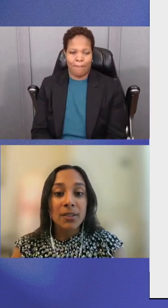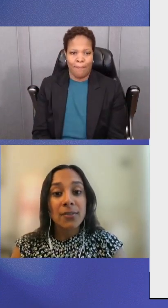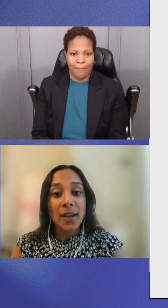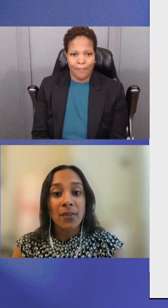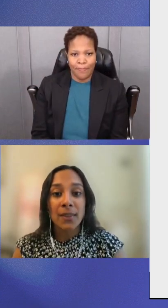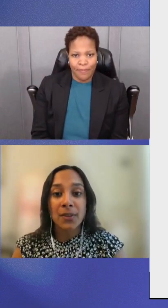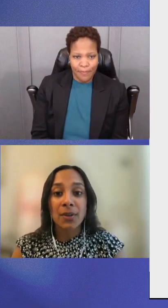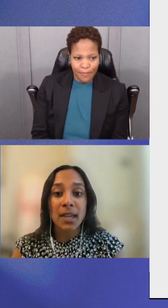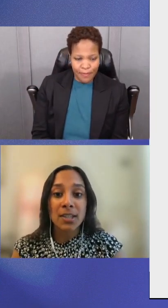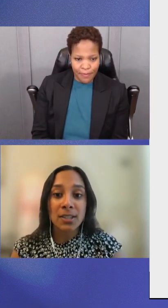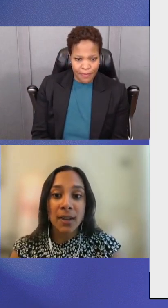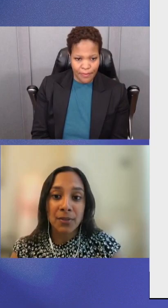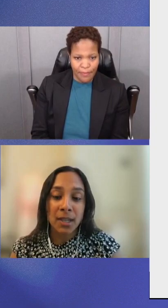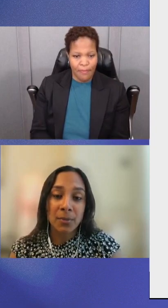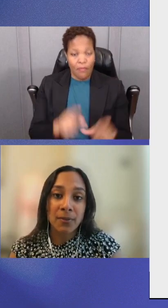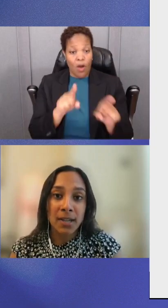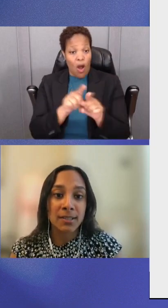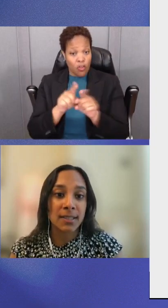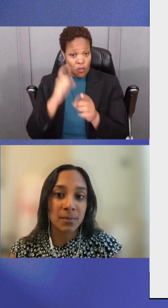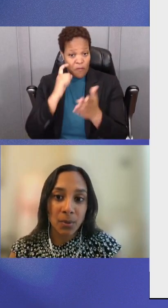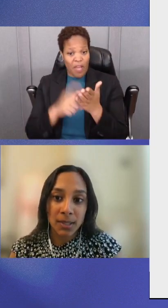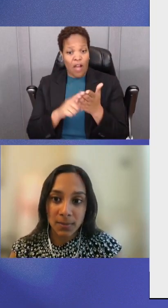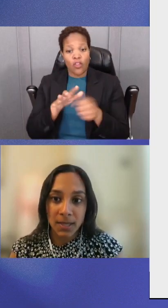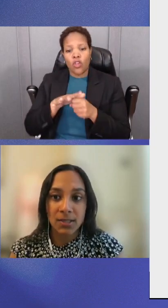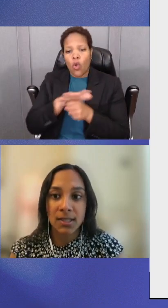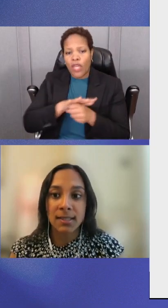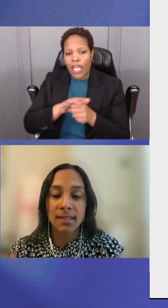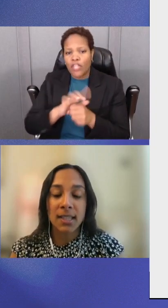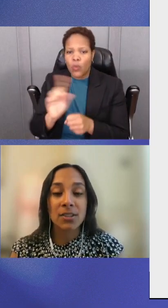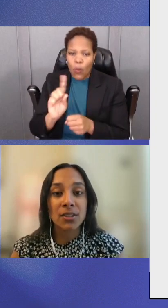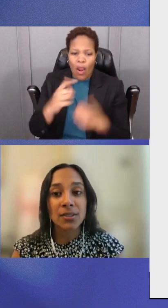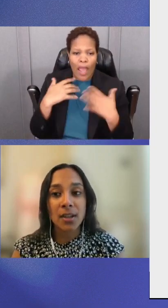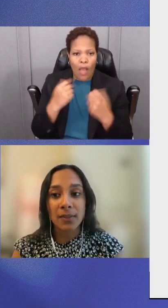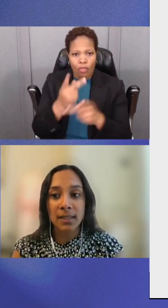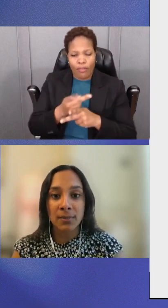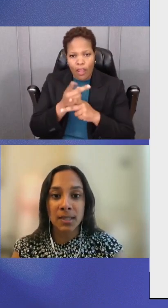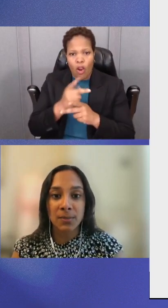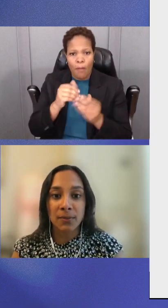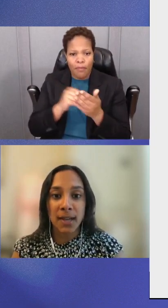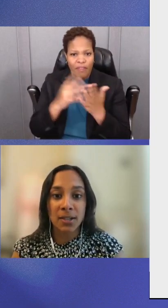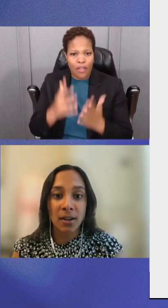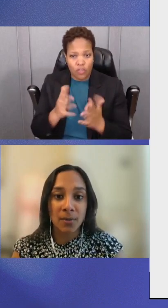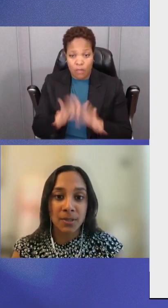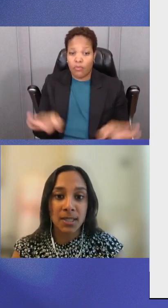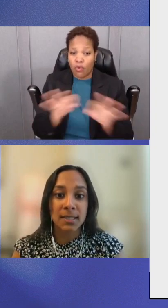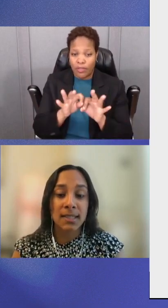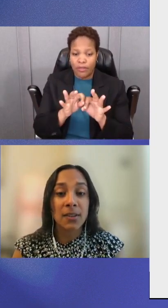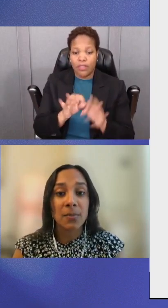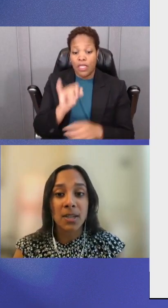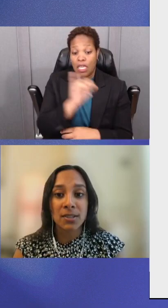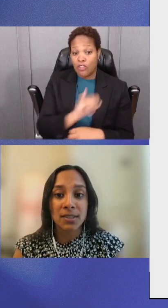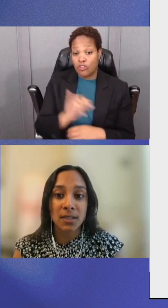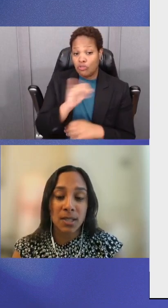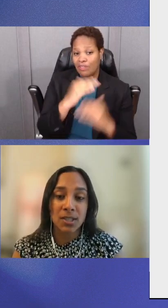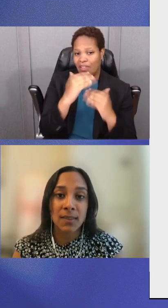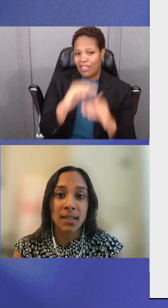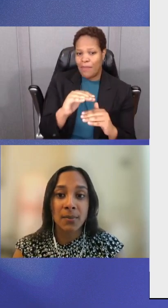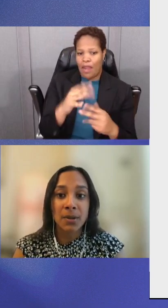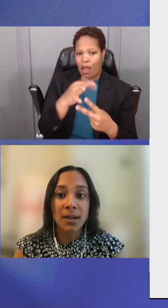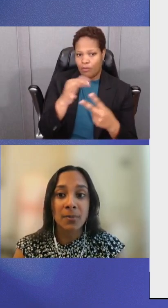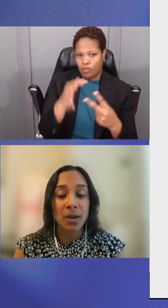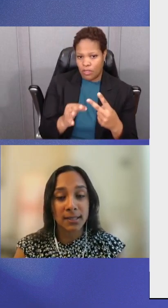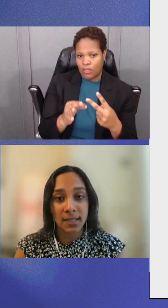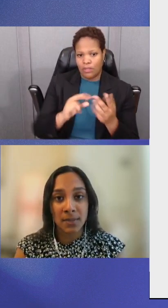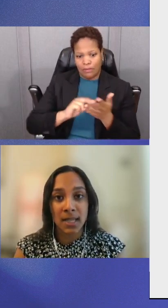We also found that the location of healthcare providers is important to patients. Insurance often limits provider options, leaving patients to question the